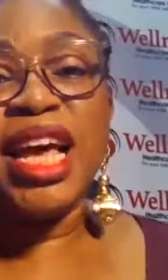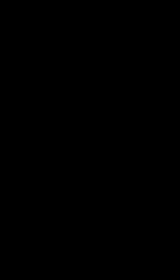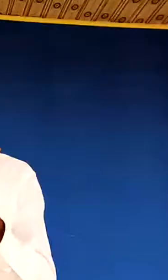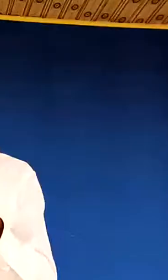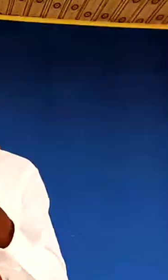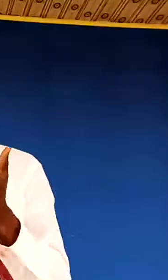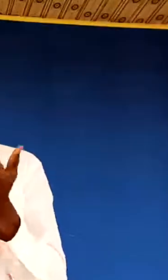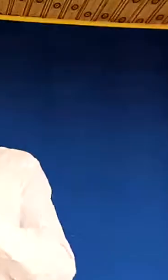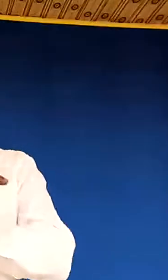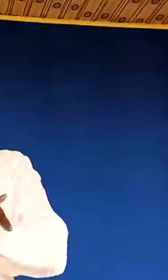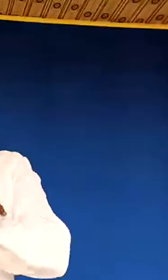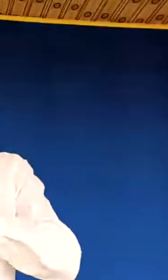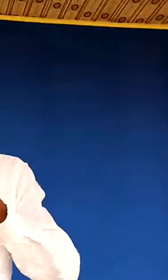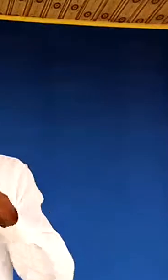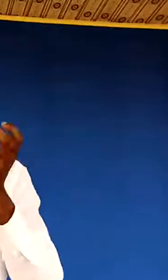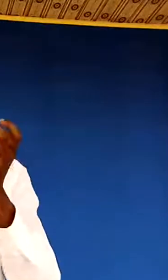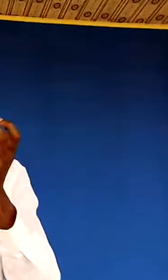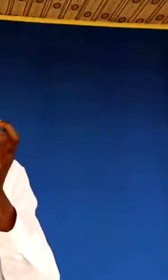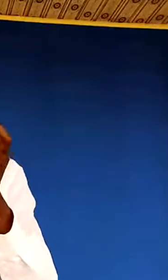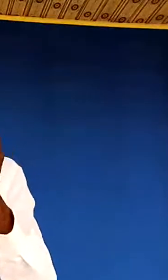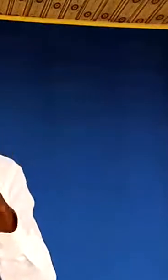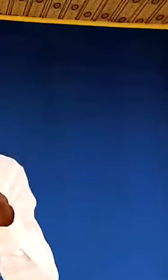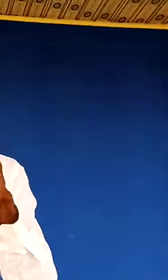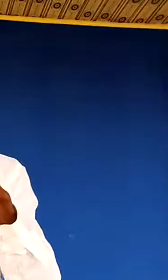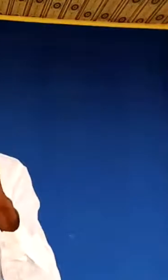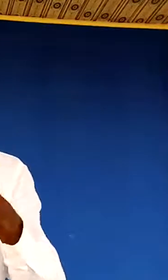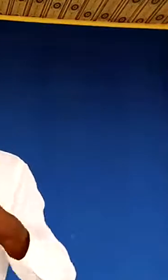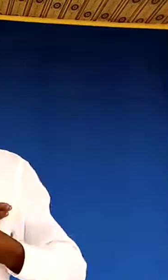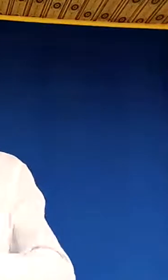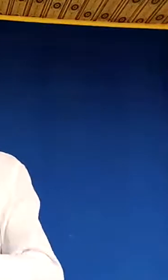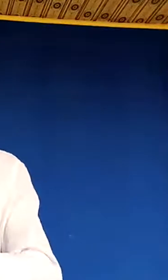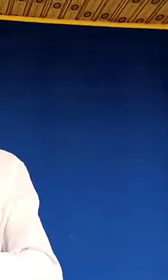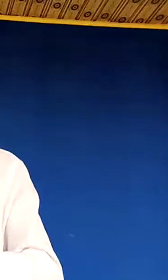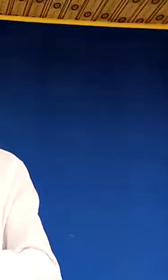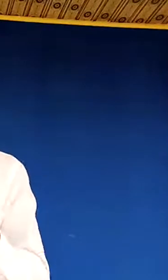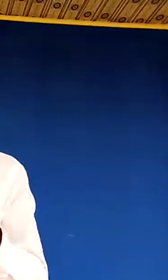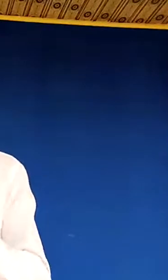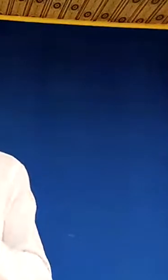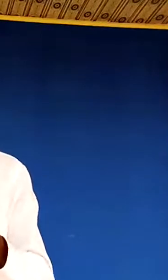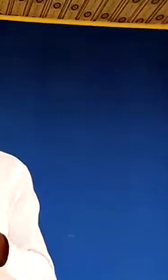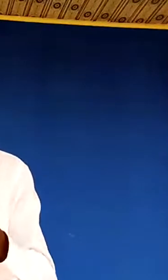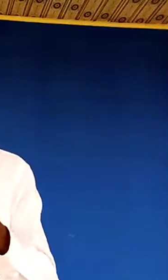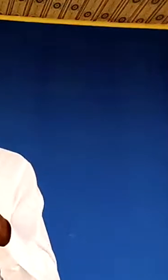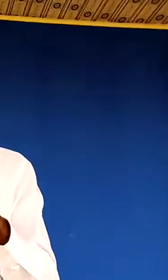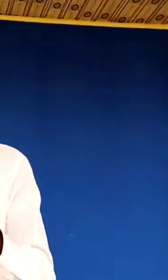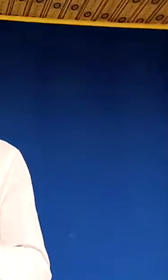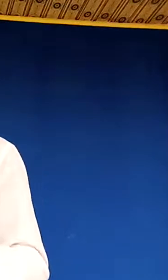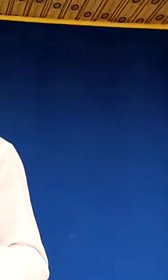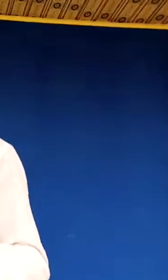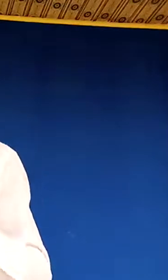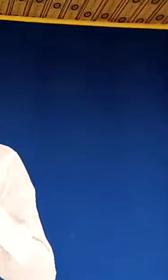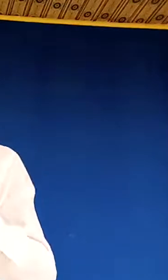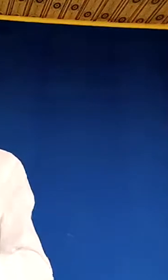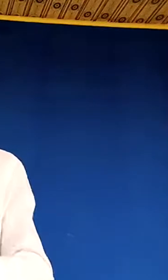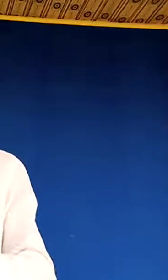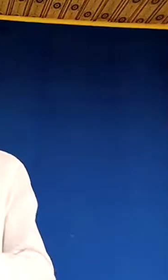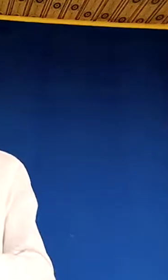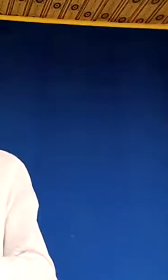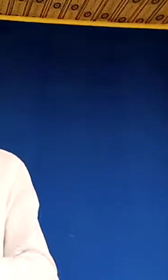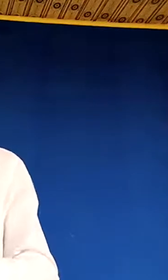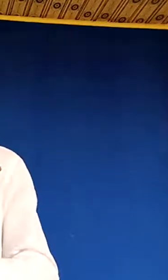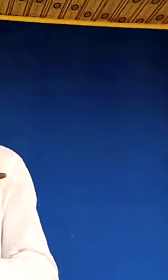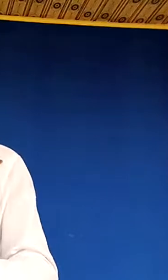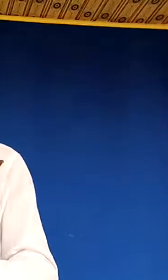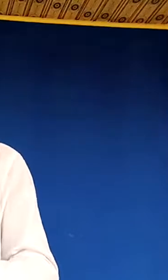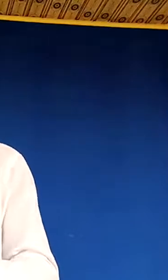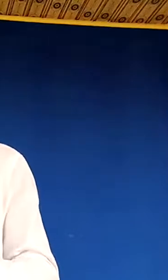coming, and I'm not going to do this alone. Joshua is an interpreter. He's done this all his